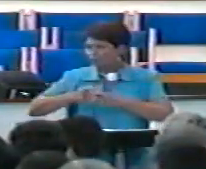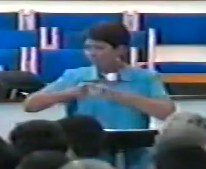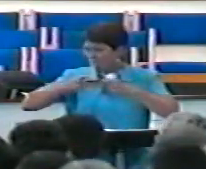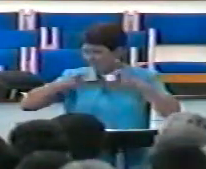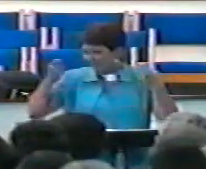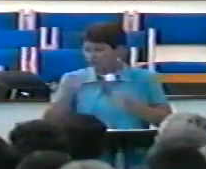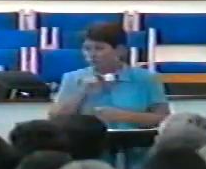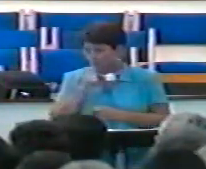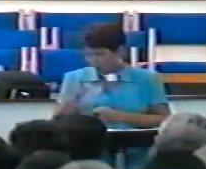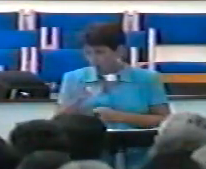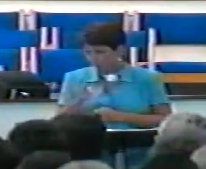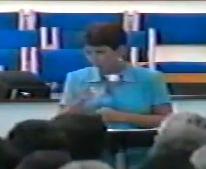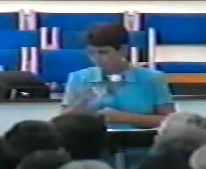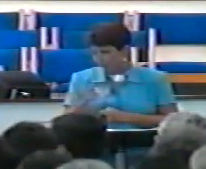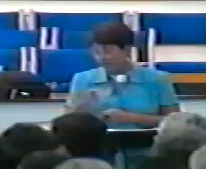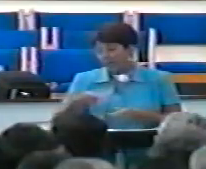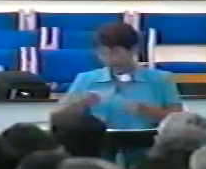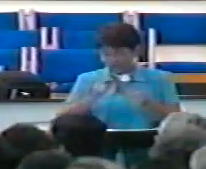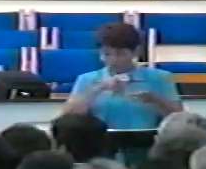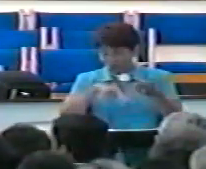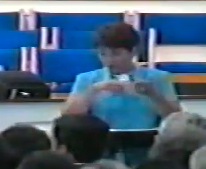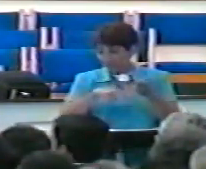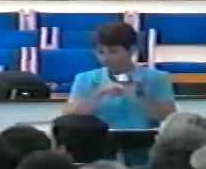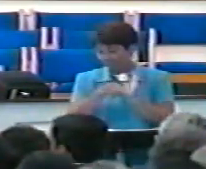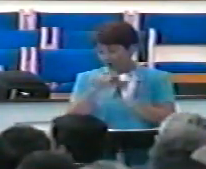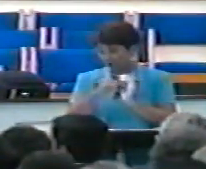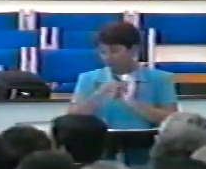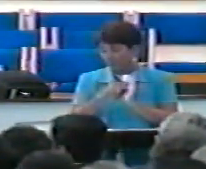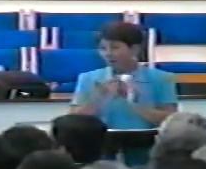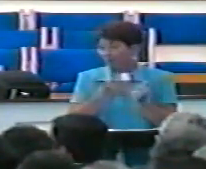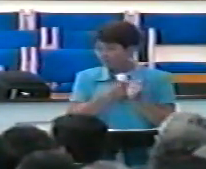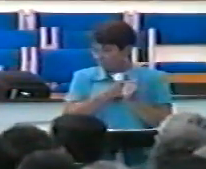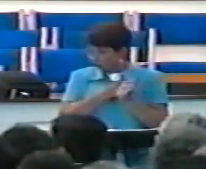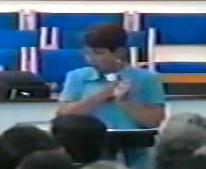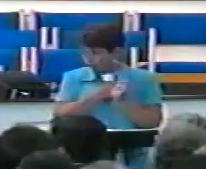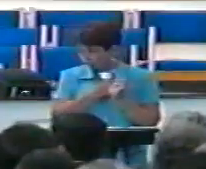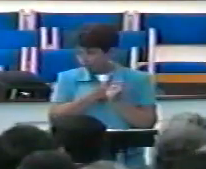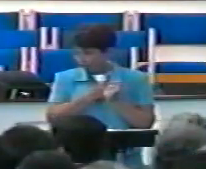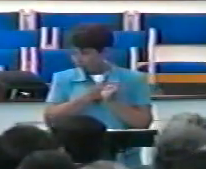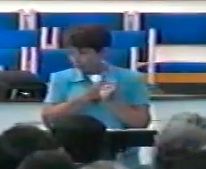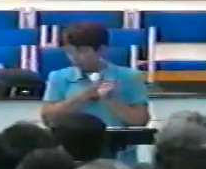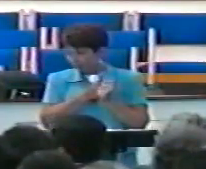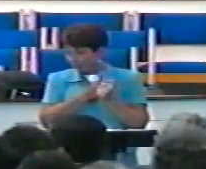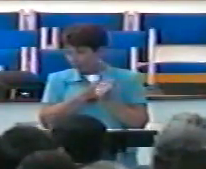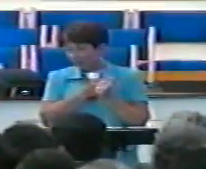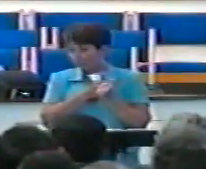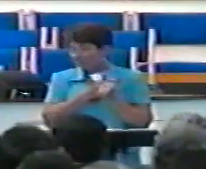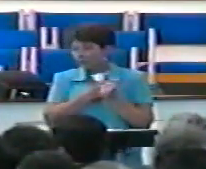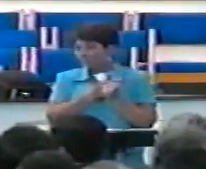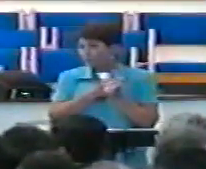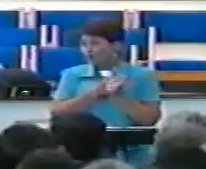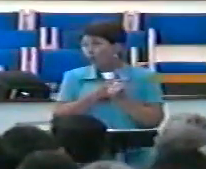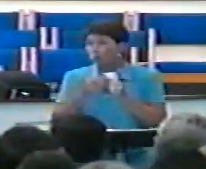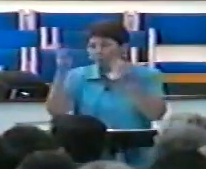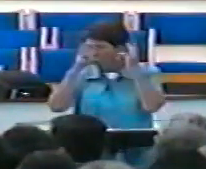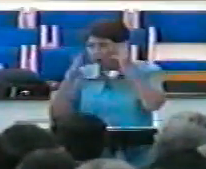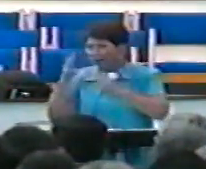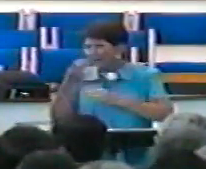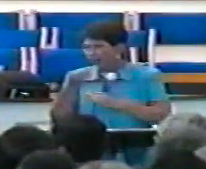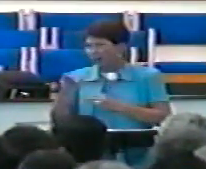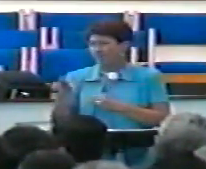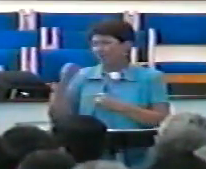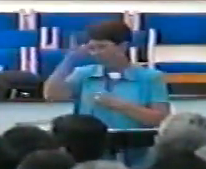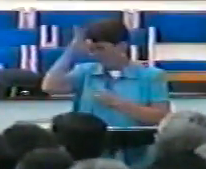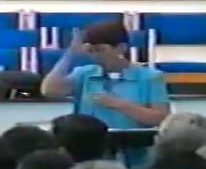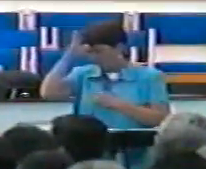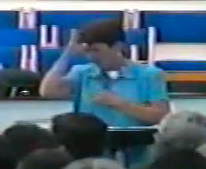of Scripture. The first thing I want you to notice is this: the concern of the Father. Chaos reigned now.